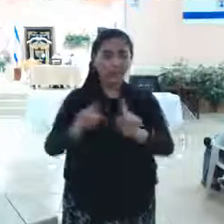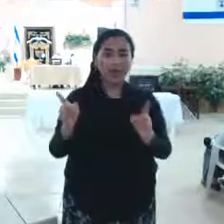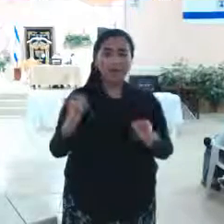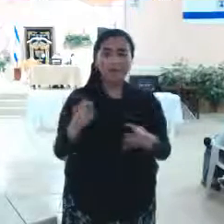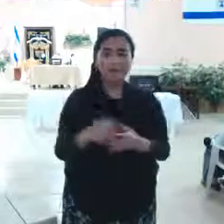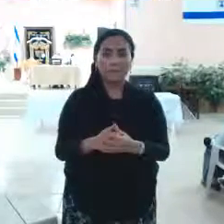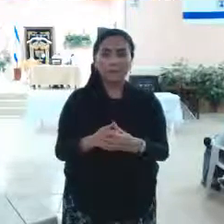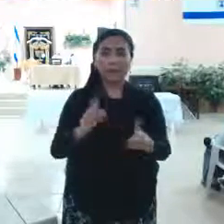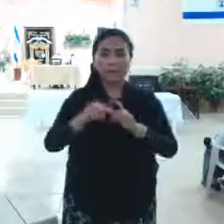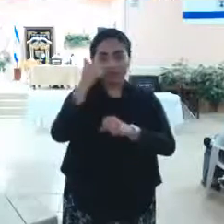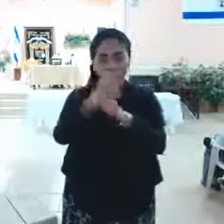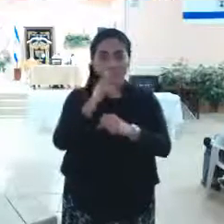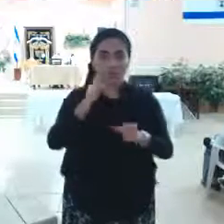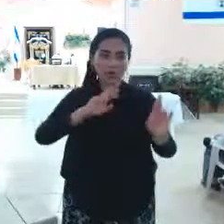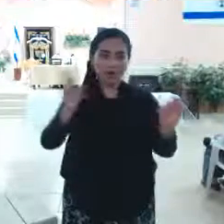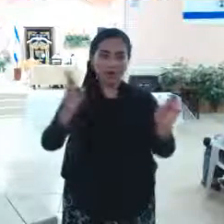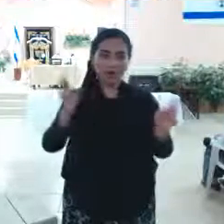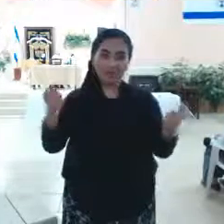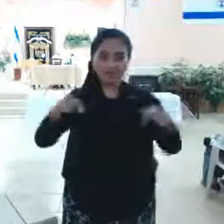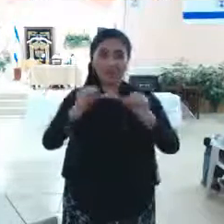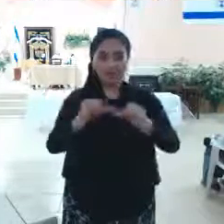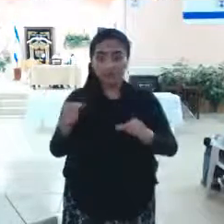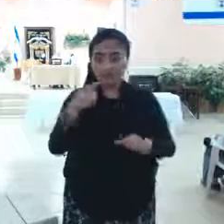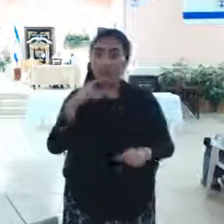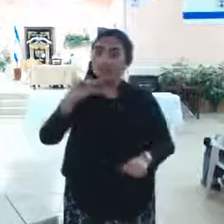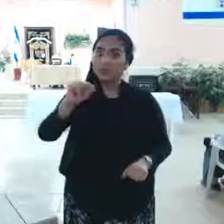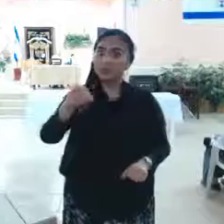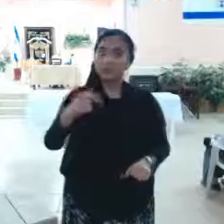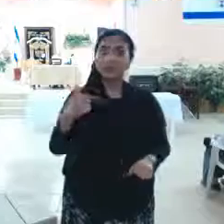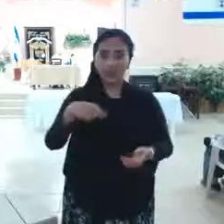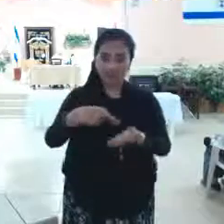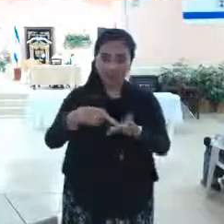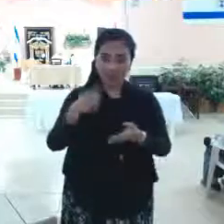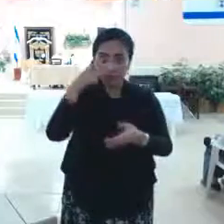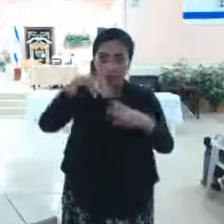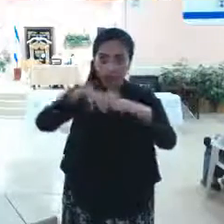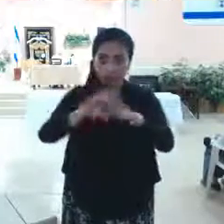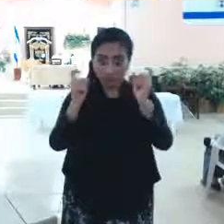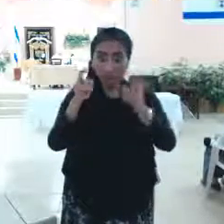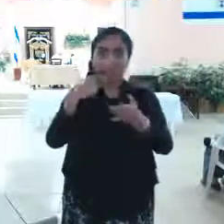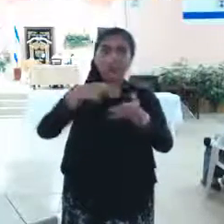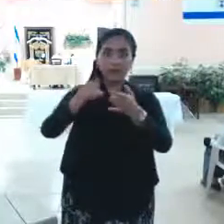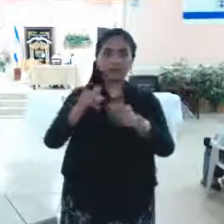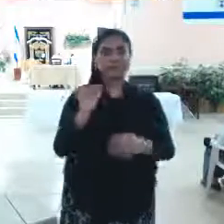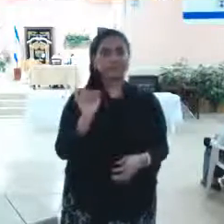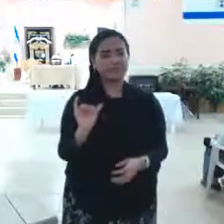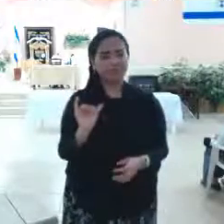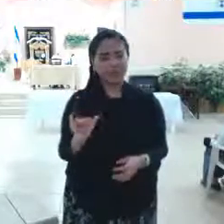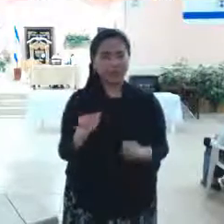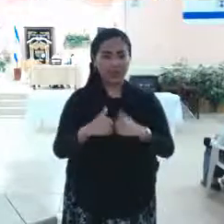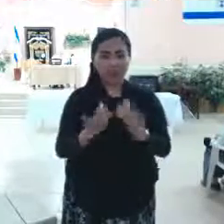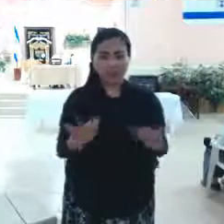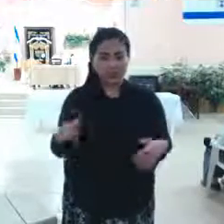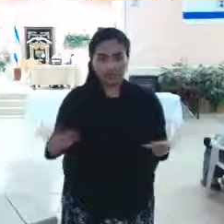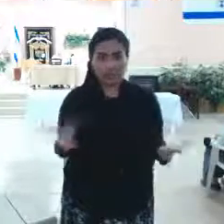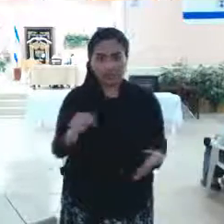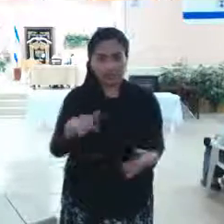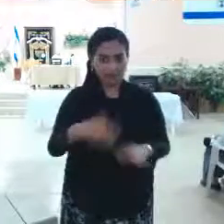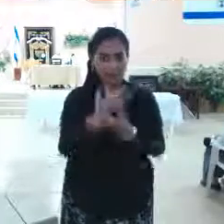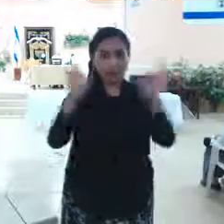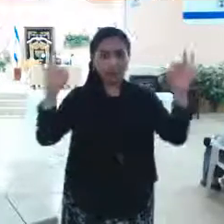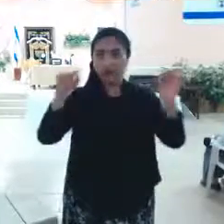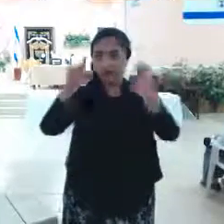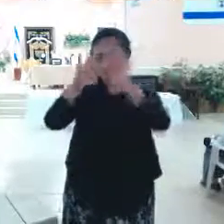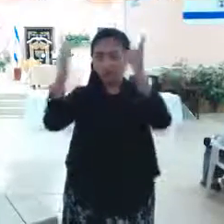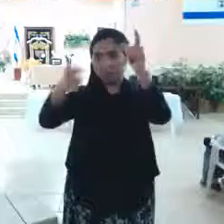first time. But the brothers that came, that they have already came, and they said, Roy, they asked for money to go into